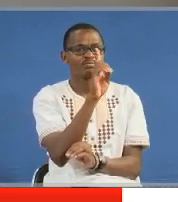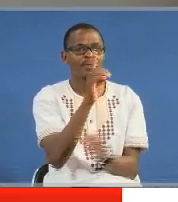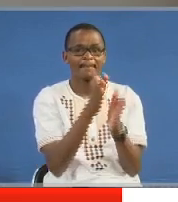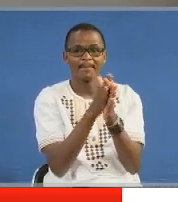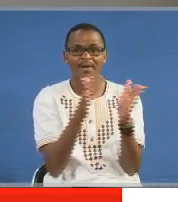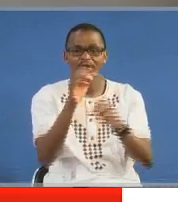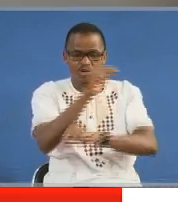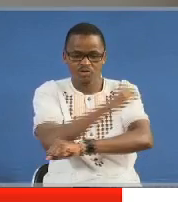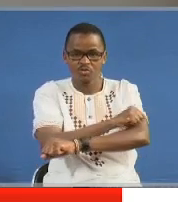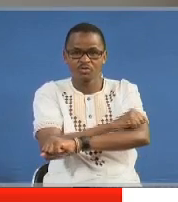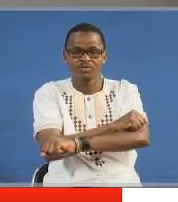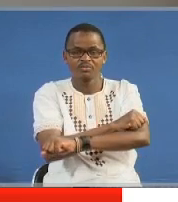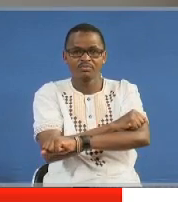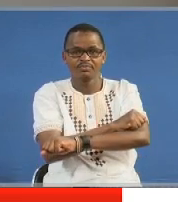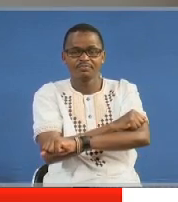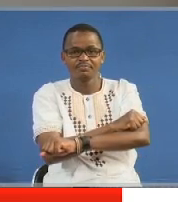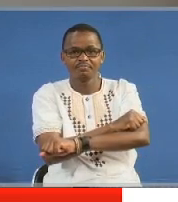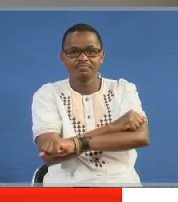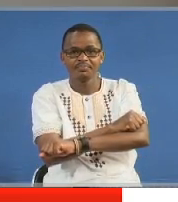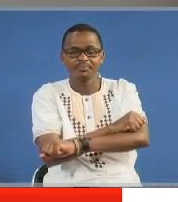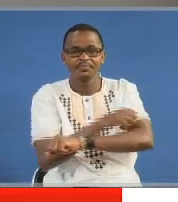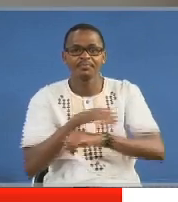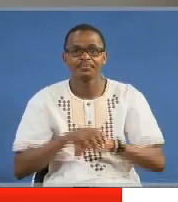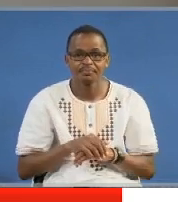public school.